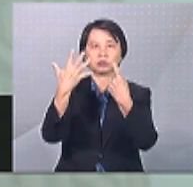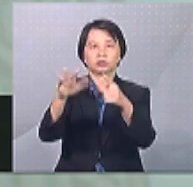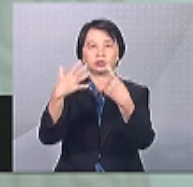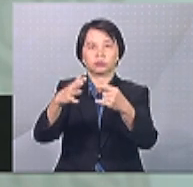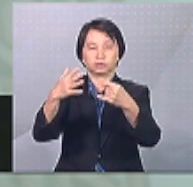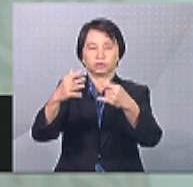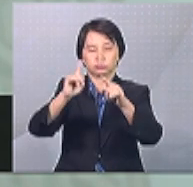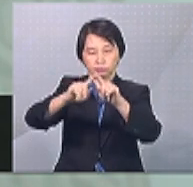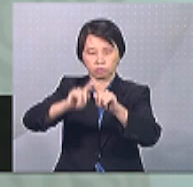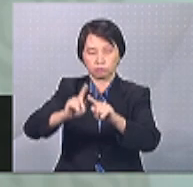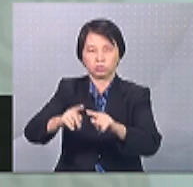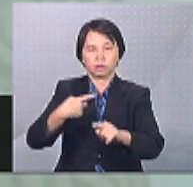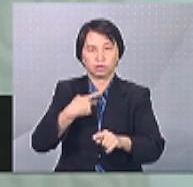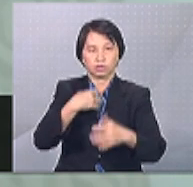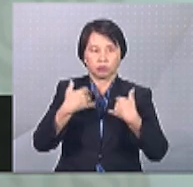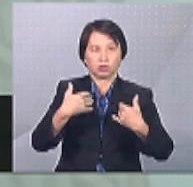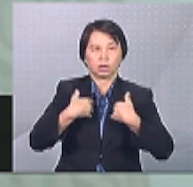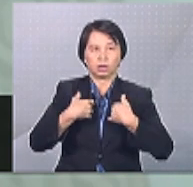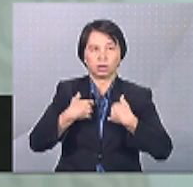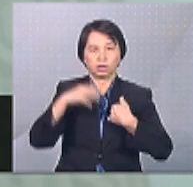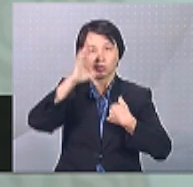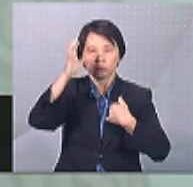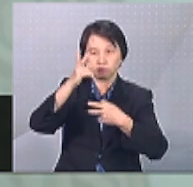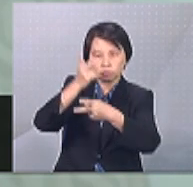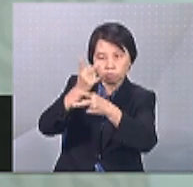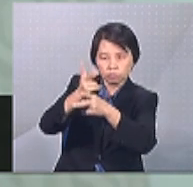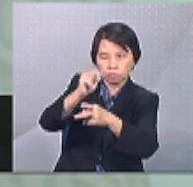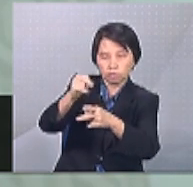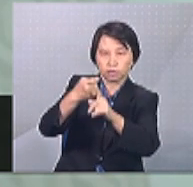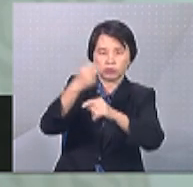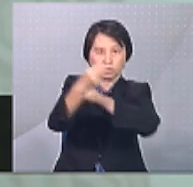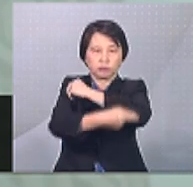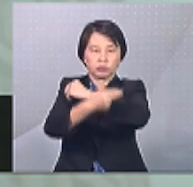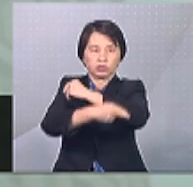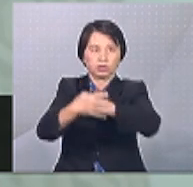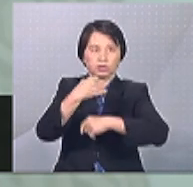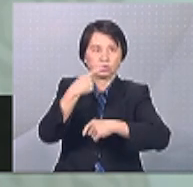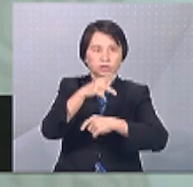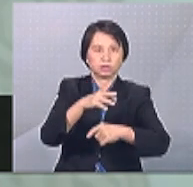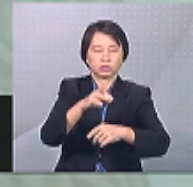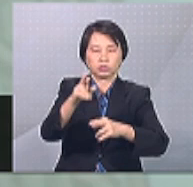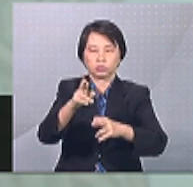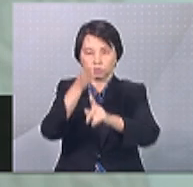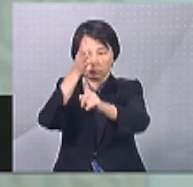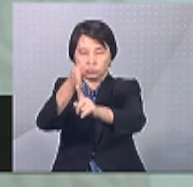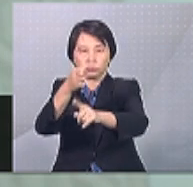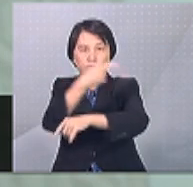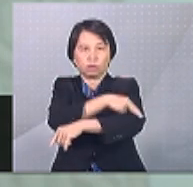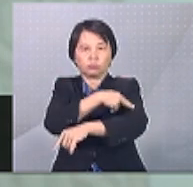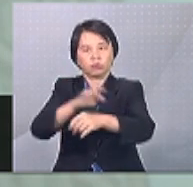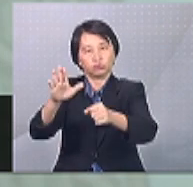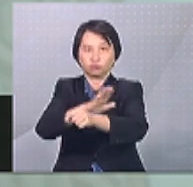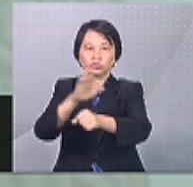So, as far as we are looking to our stock from the states and also respective hospital, we have more than enough